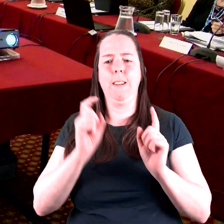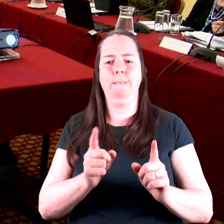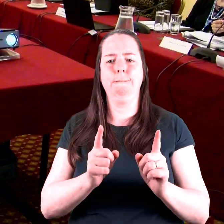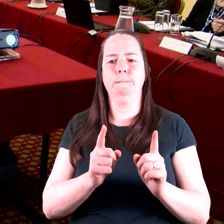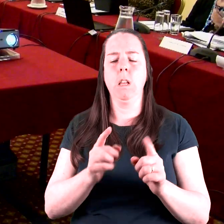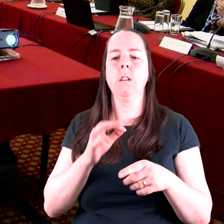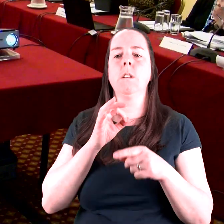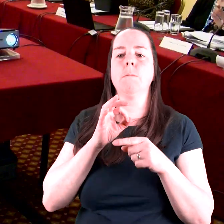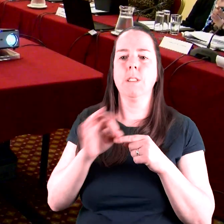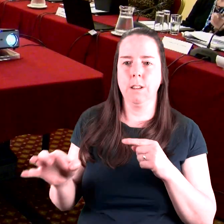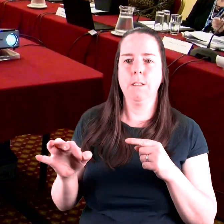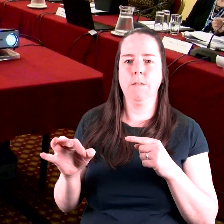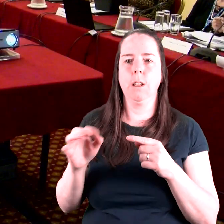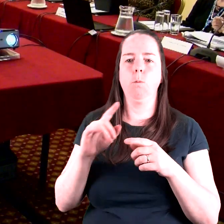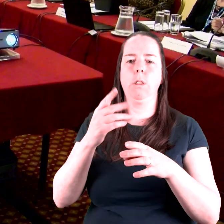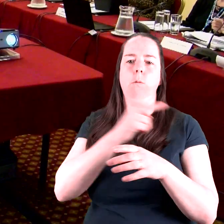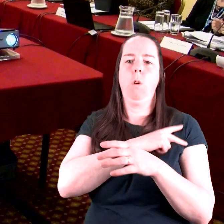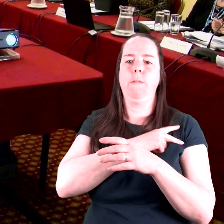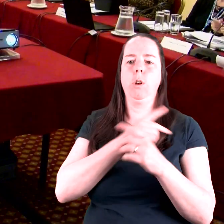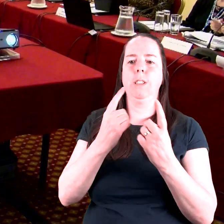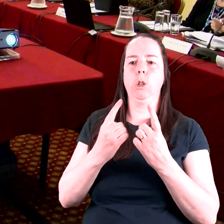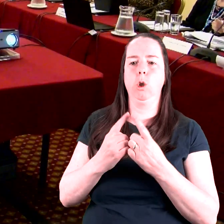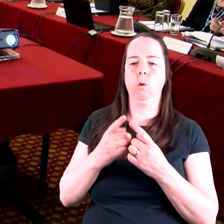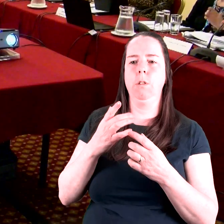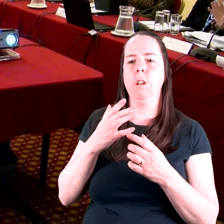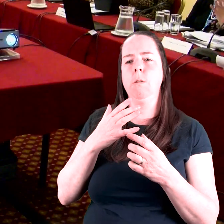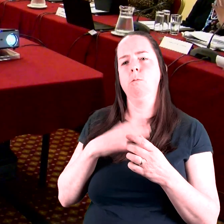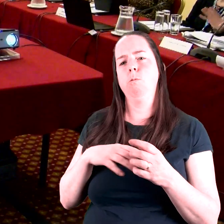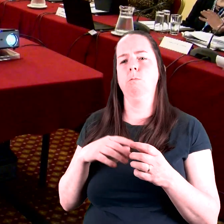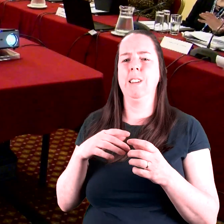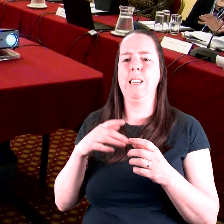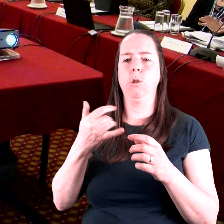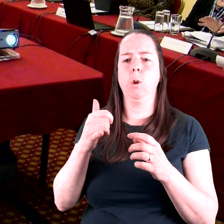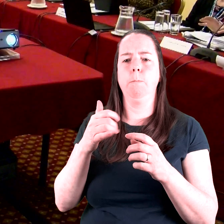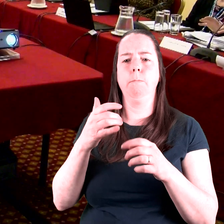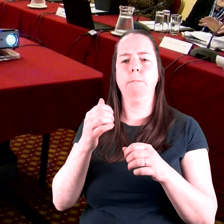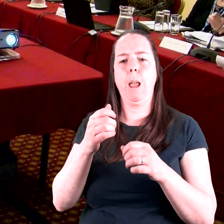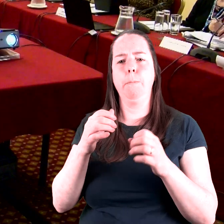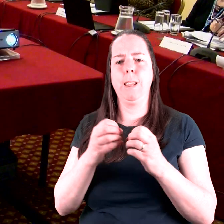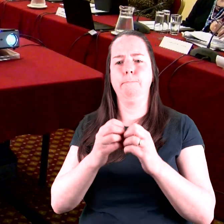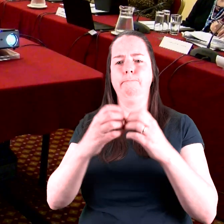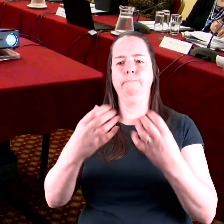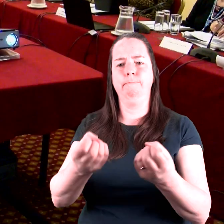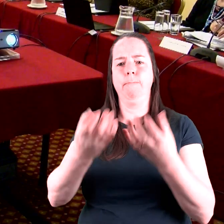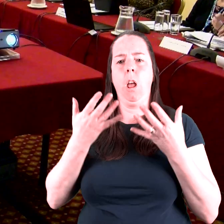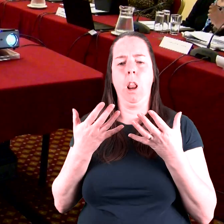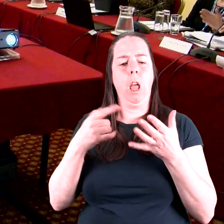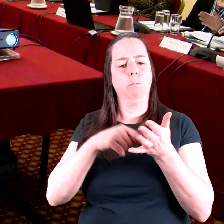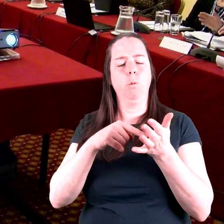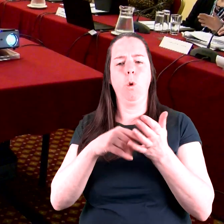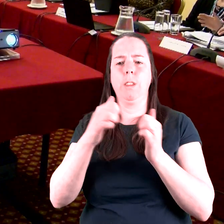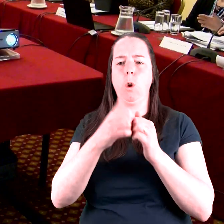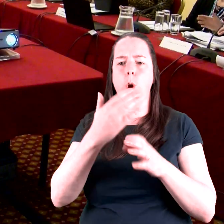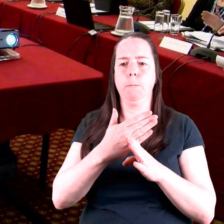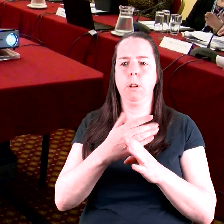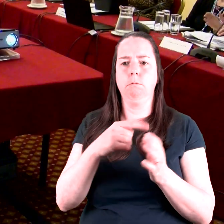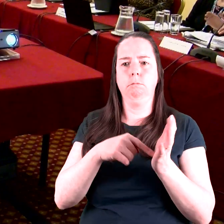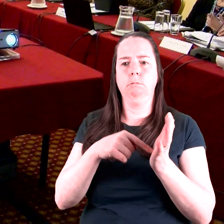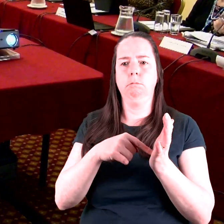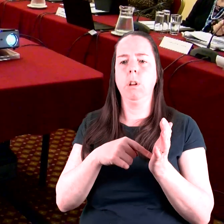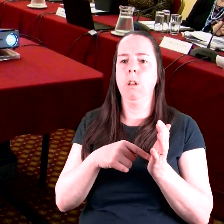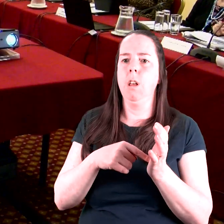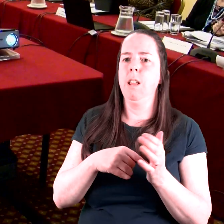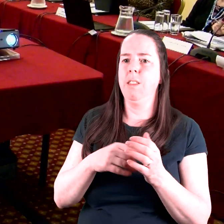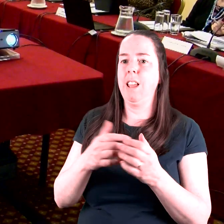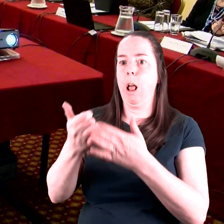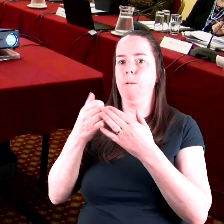sure that we do that, particularly with the workforce issue. So probably need to emphasise it more in the document, I think, and that's a helpful feedback,